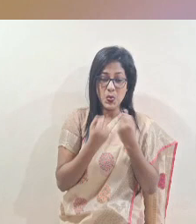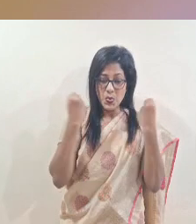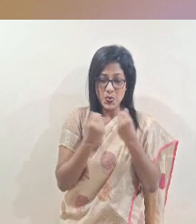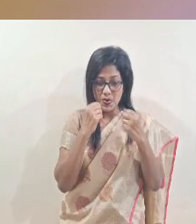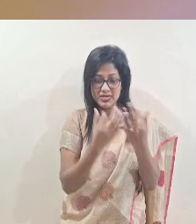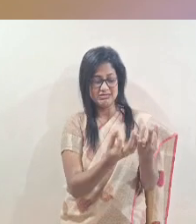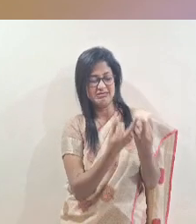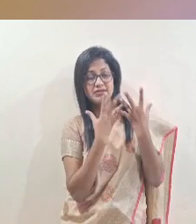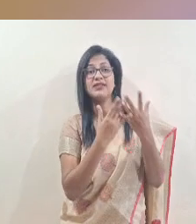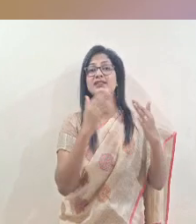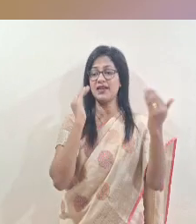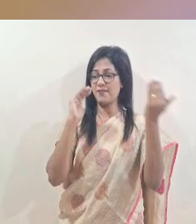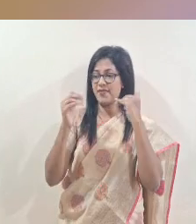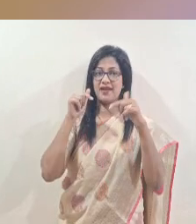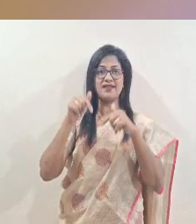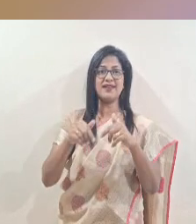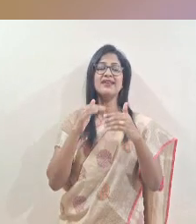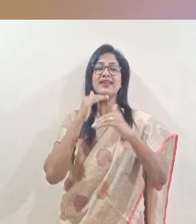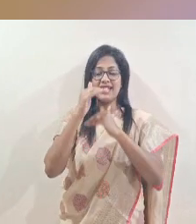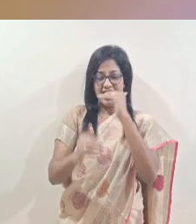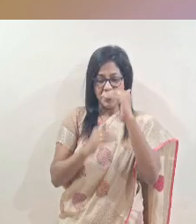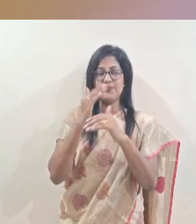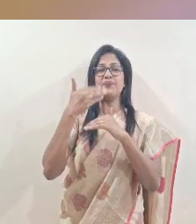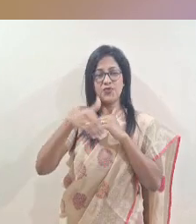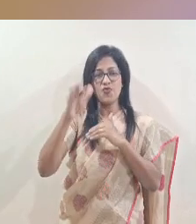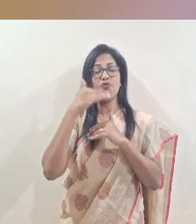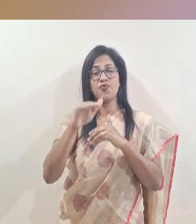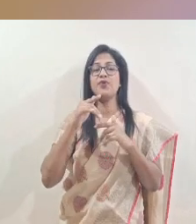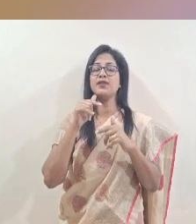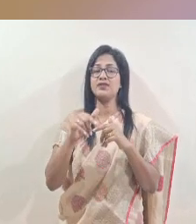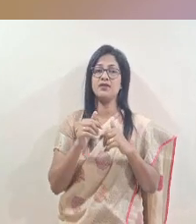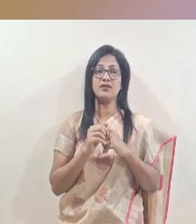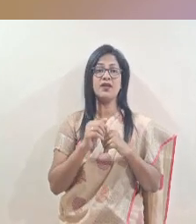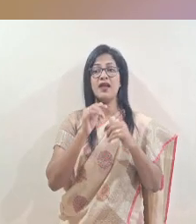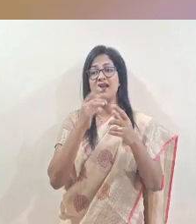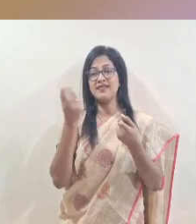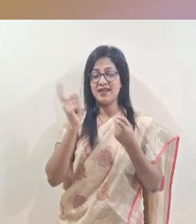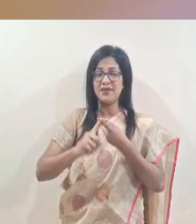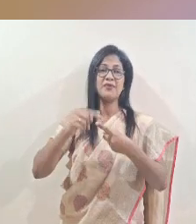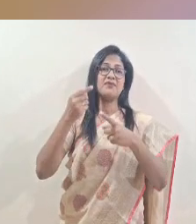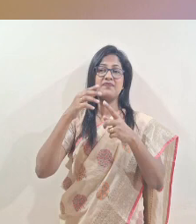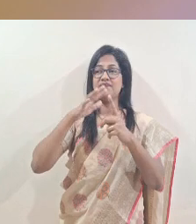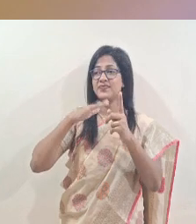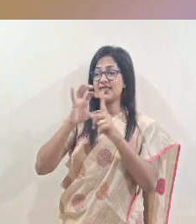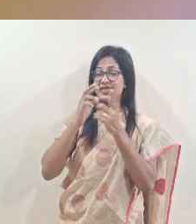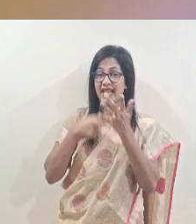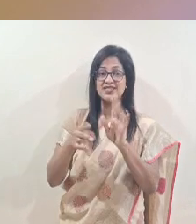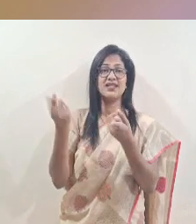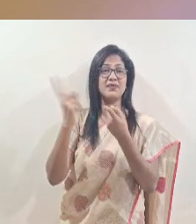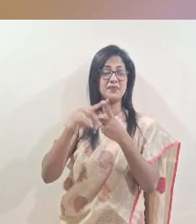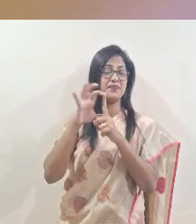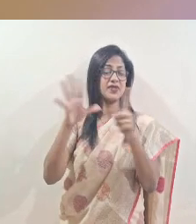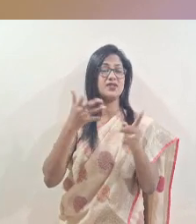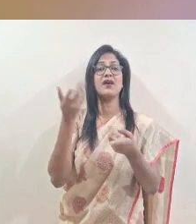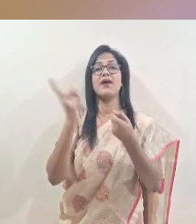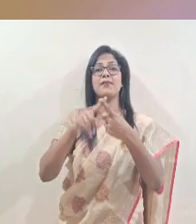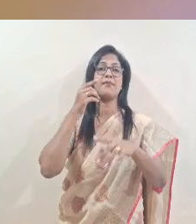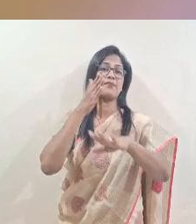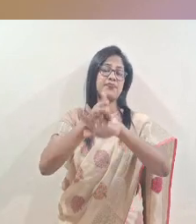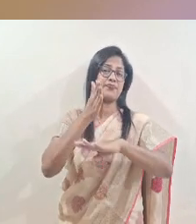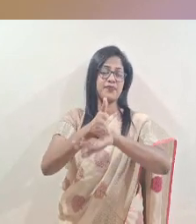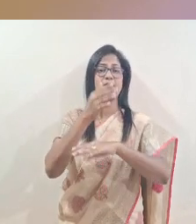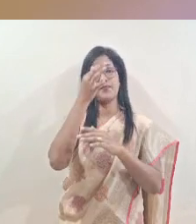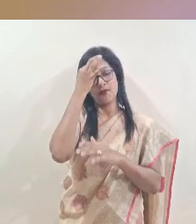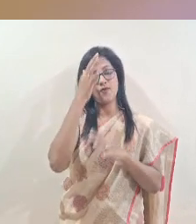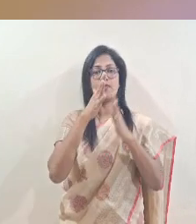infrastructure compared to developing countries who are highly susceptible, more vulnerable to the impact of these natural disasters.